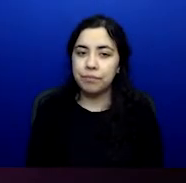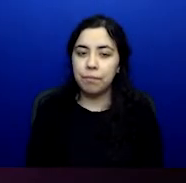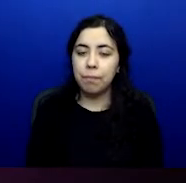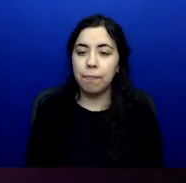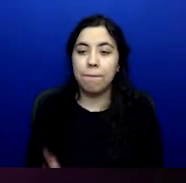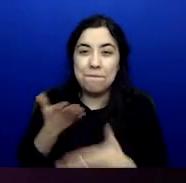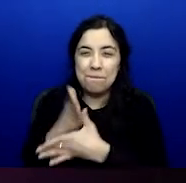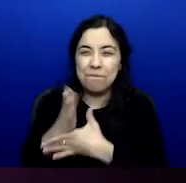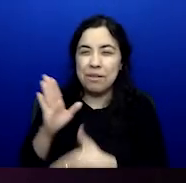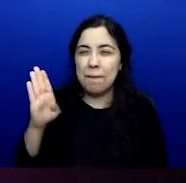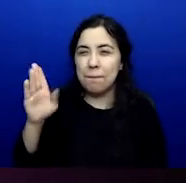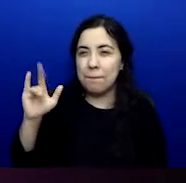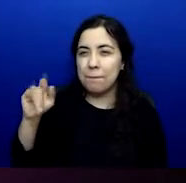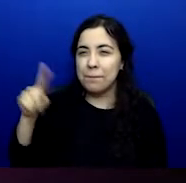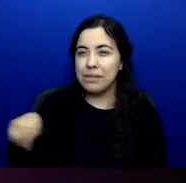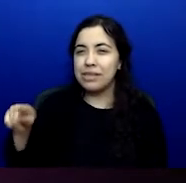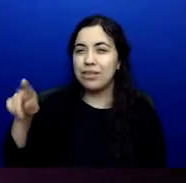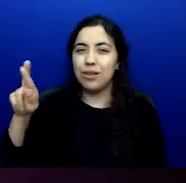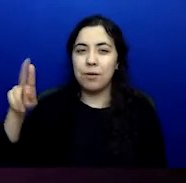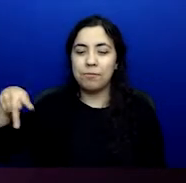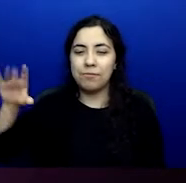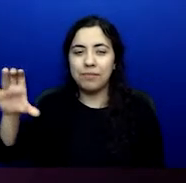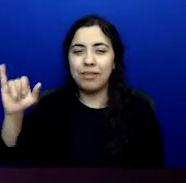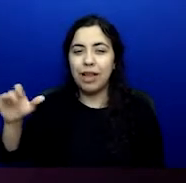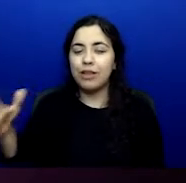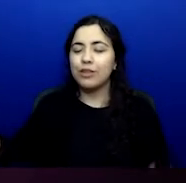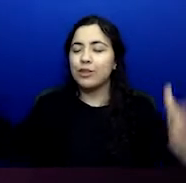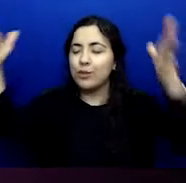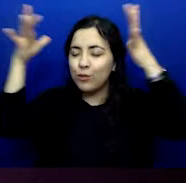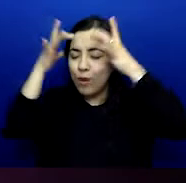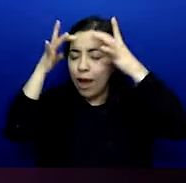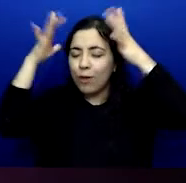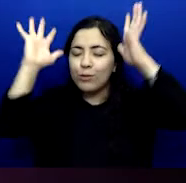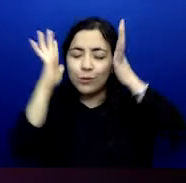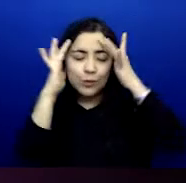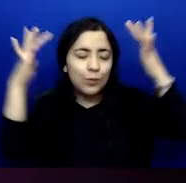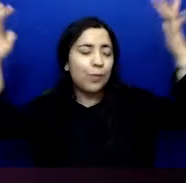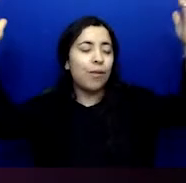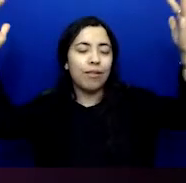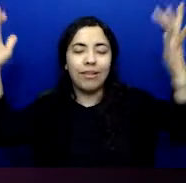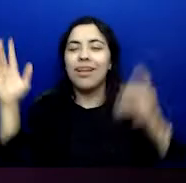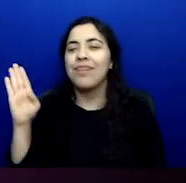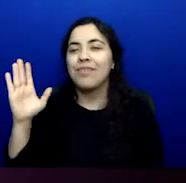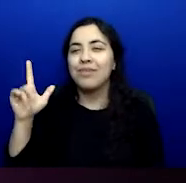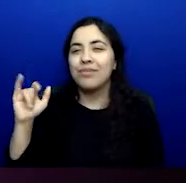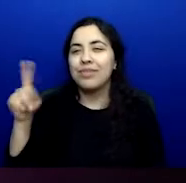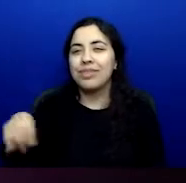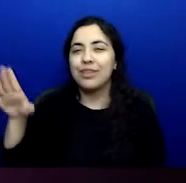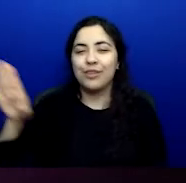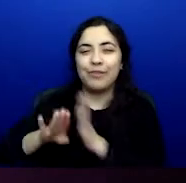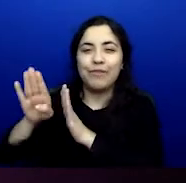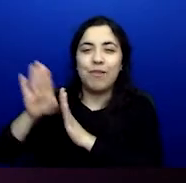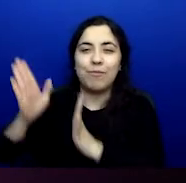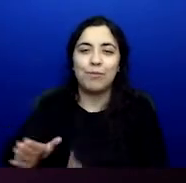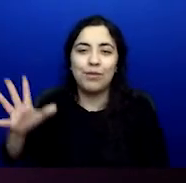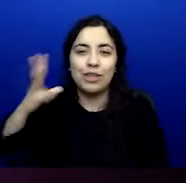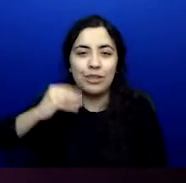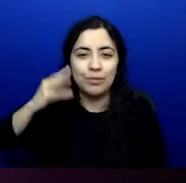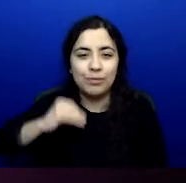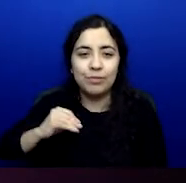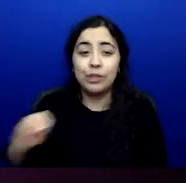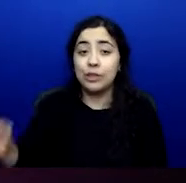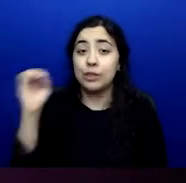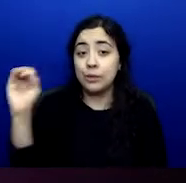All right, Blitz Rpc is the crown jewel of the Blitz developer experience. It provides a